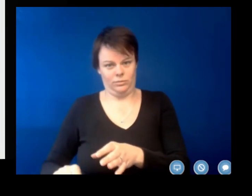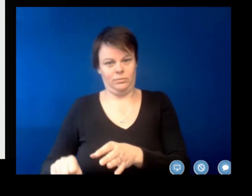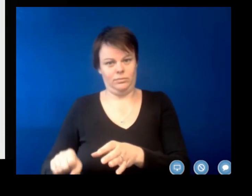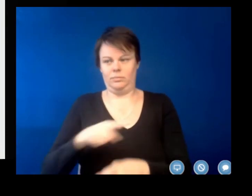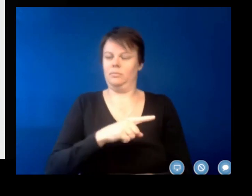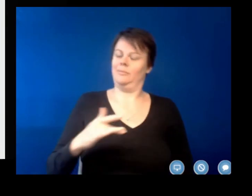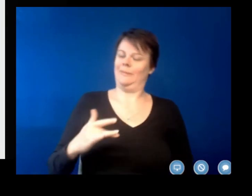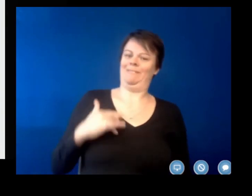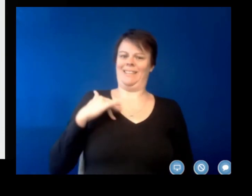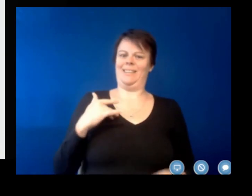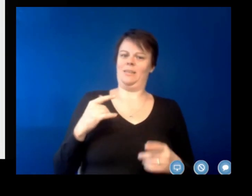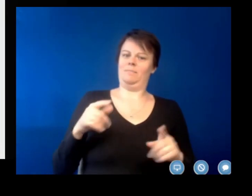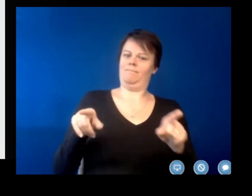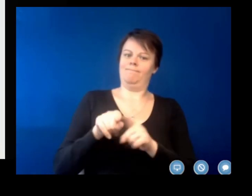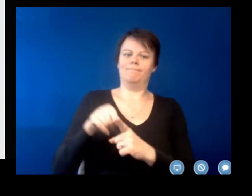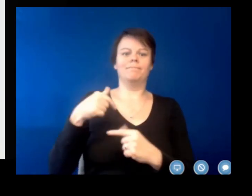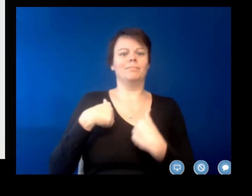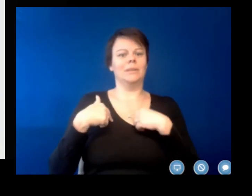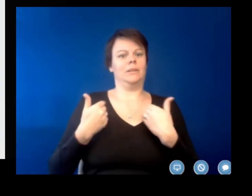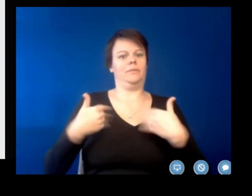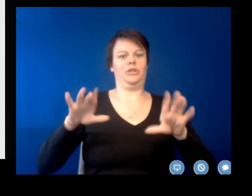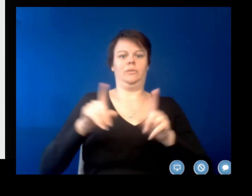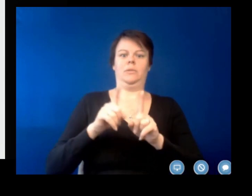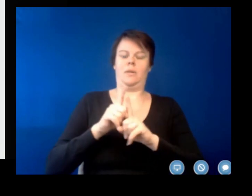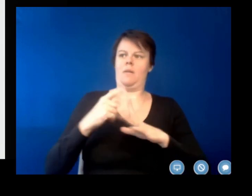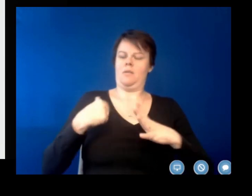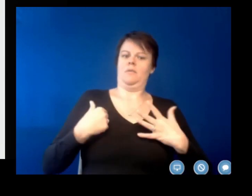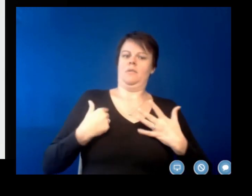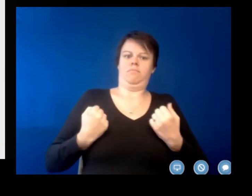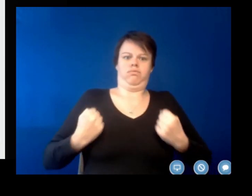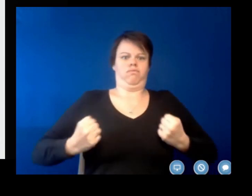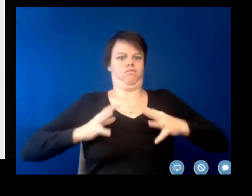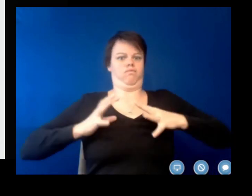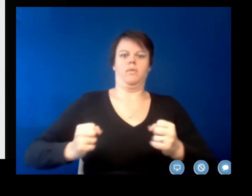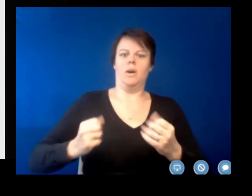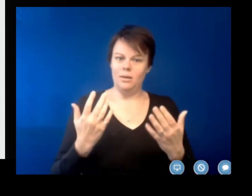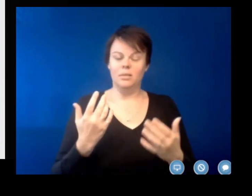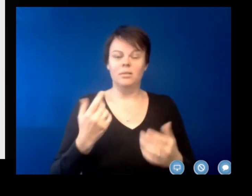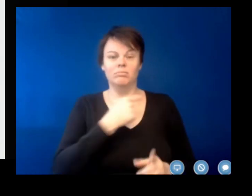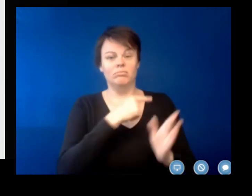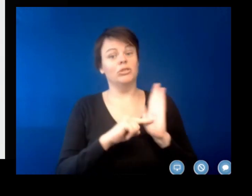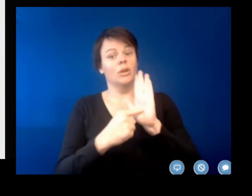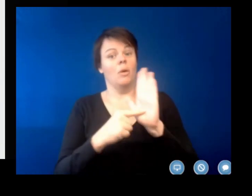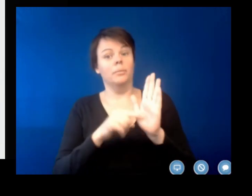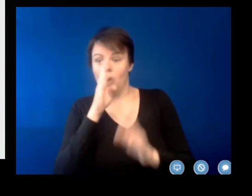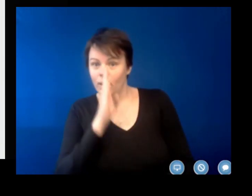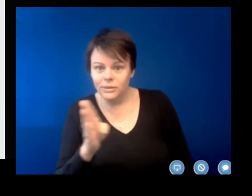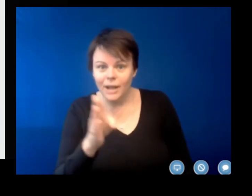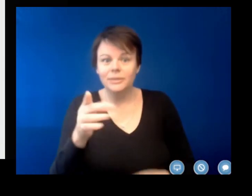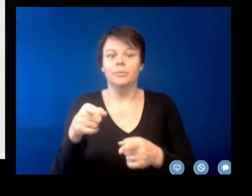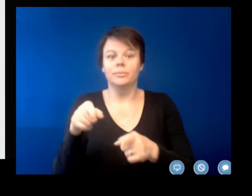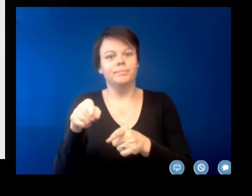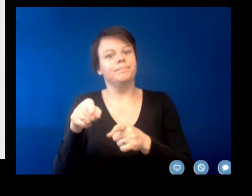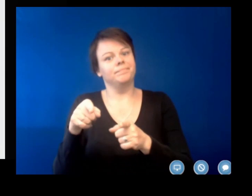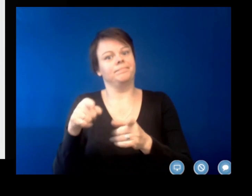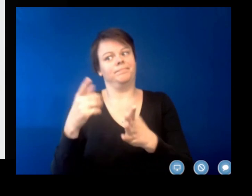not only dependent on the money, but also on the help, on the knowledge that comes from Europe. They have